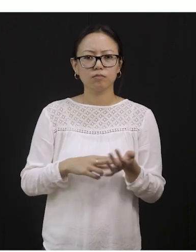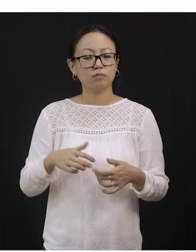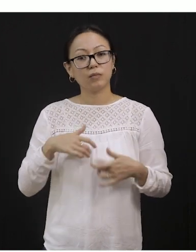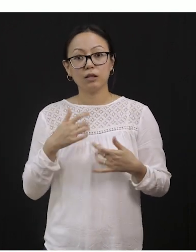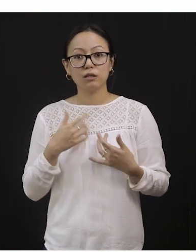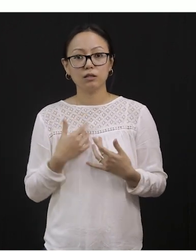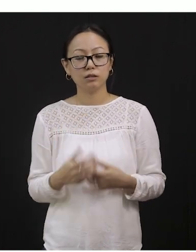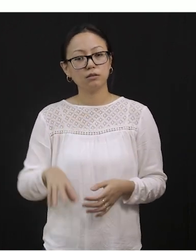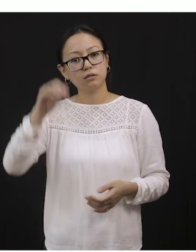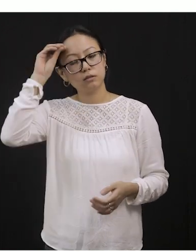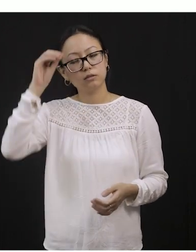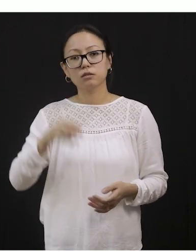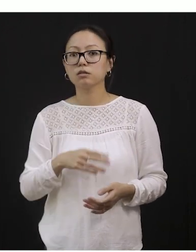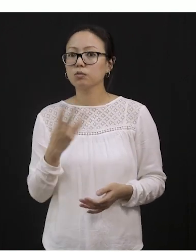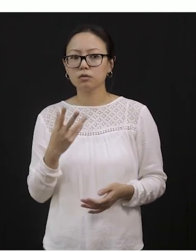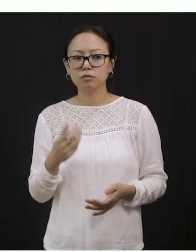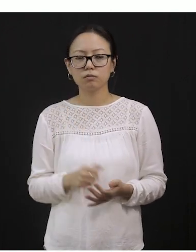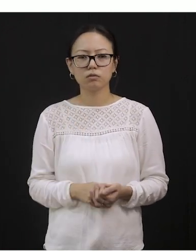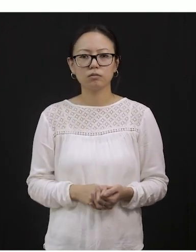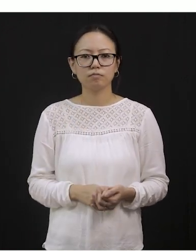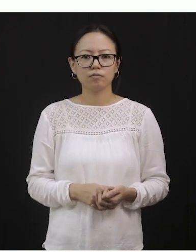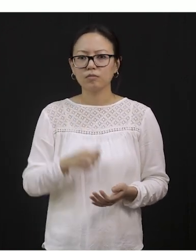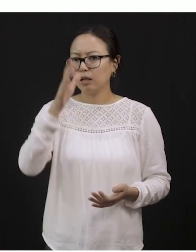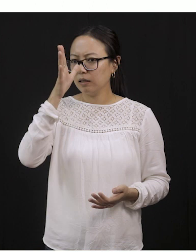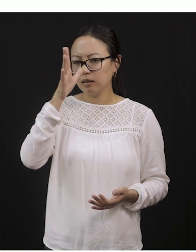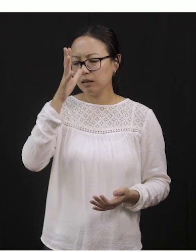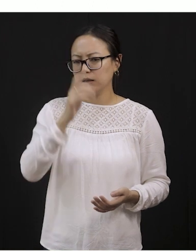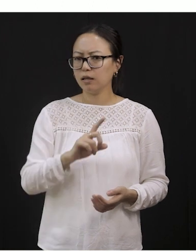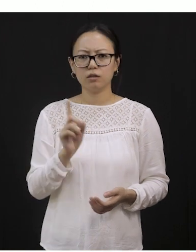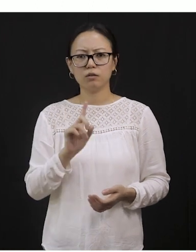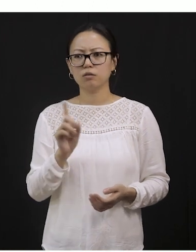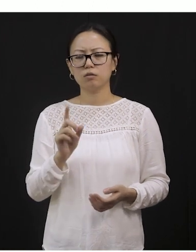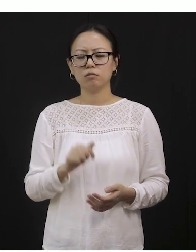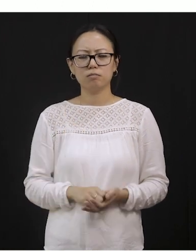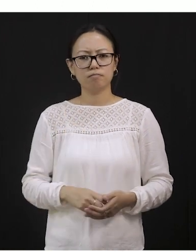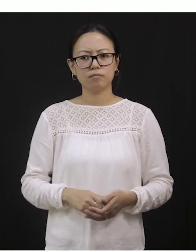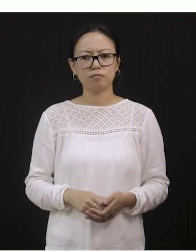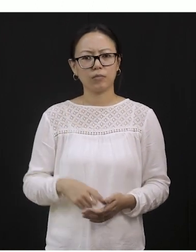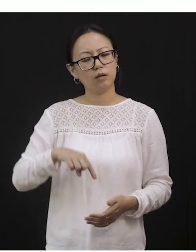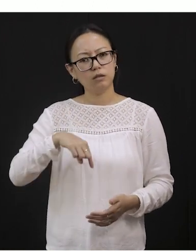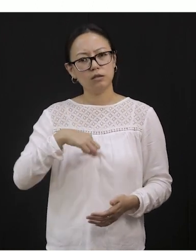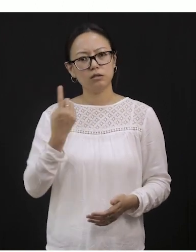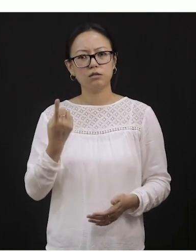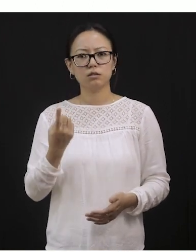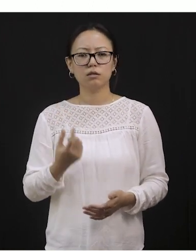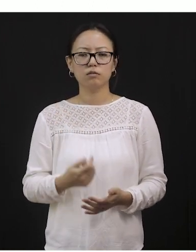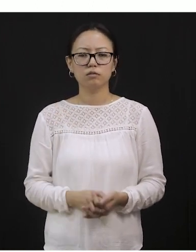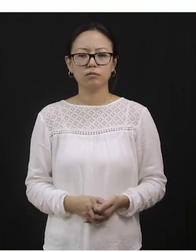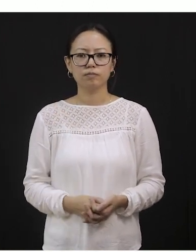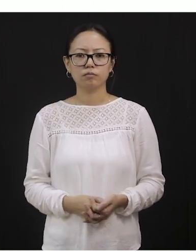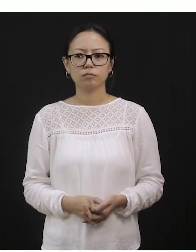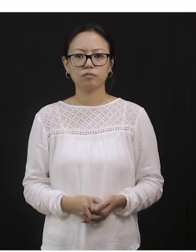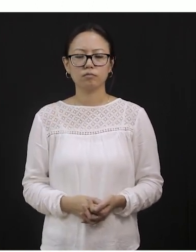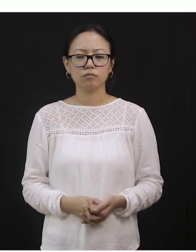about not to be fake. You have to be yourself. You cannot